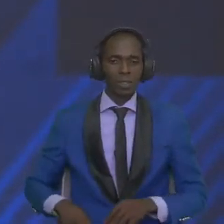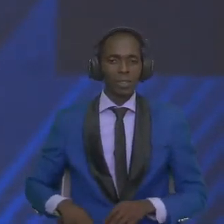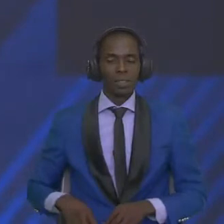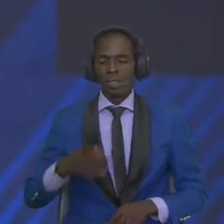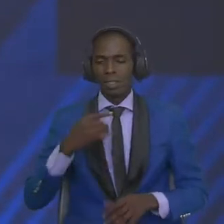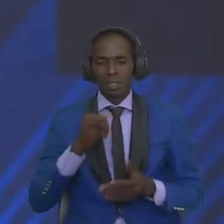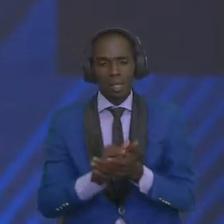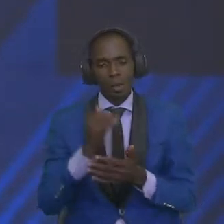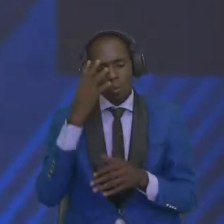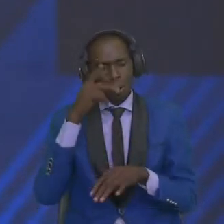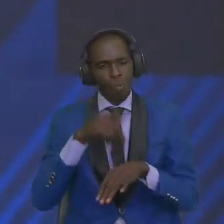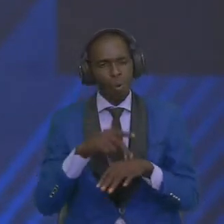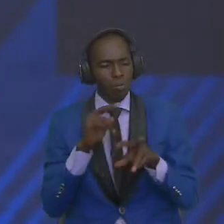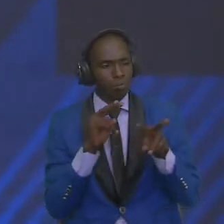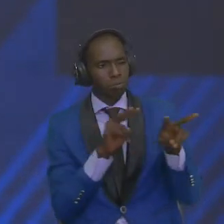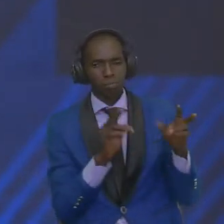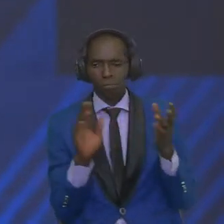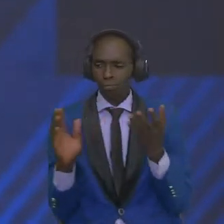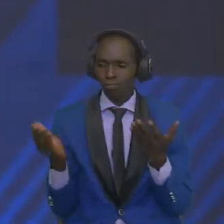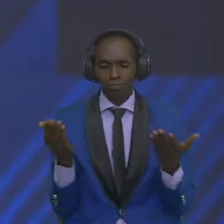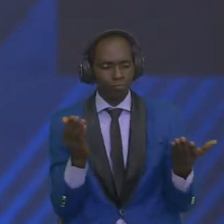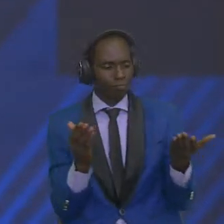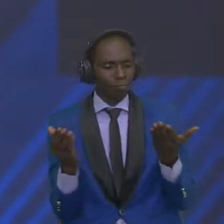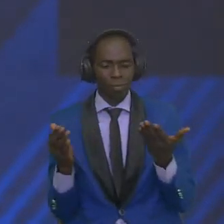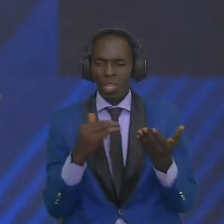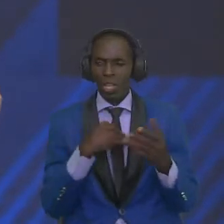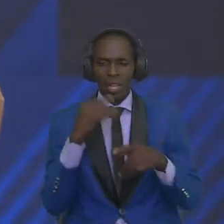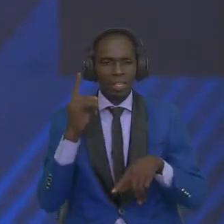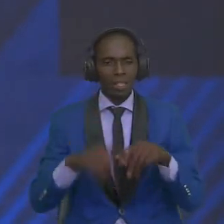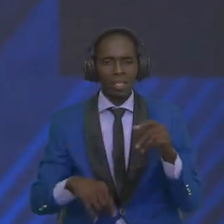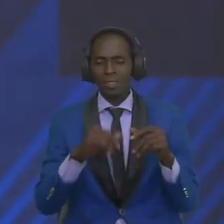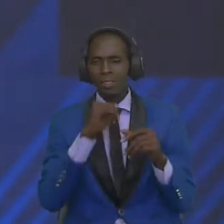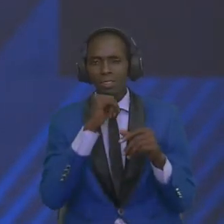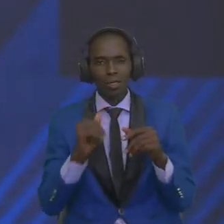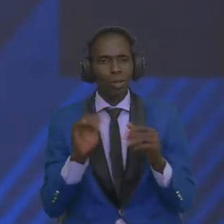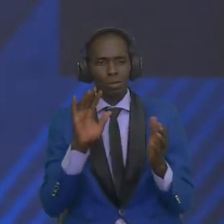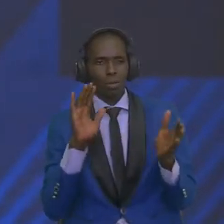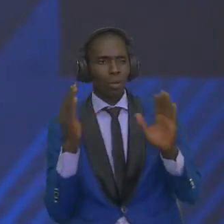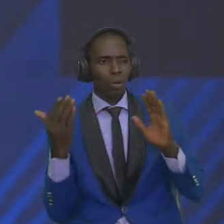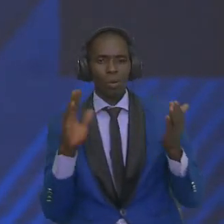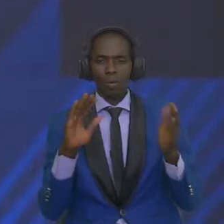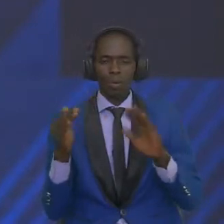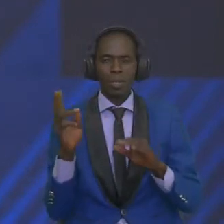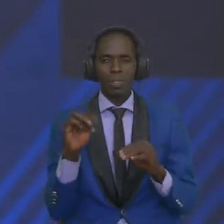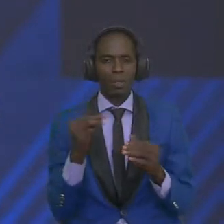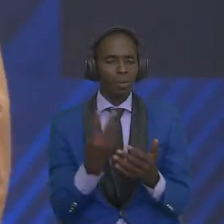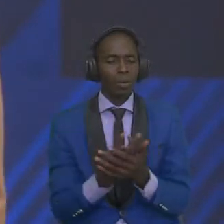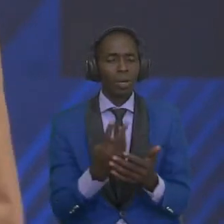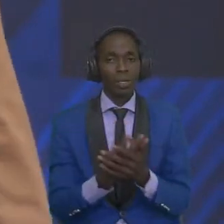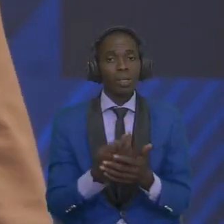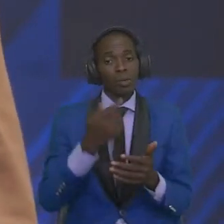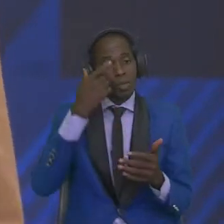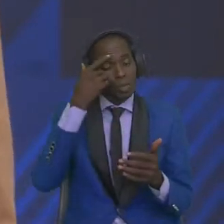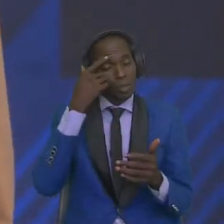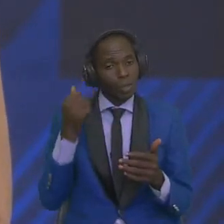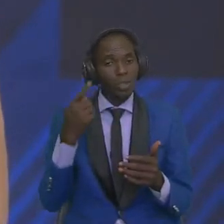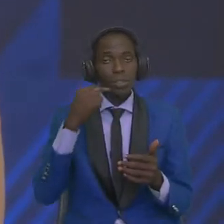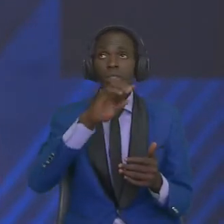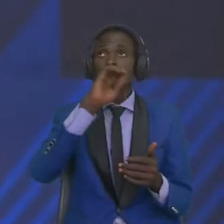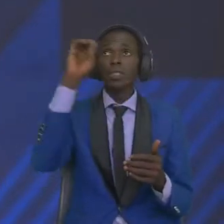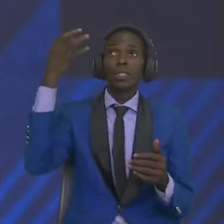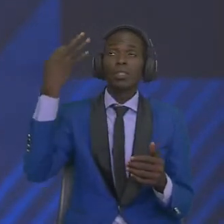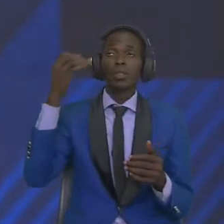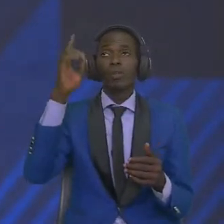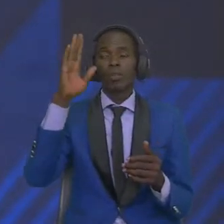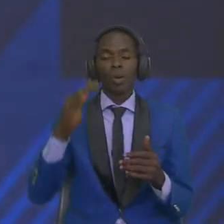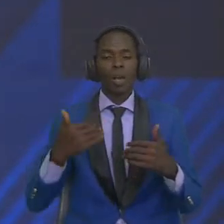I cannot make any comparison at all. The grace of God has been abundant, and the grace of